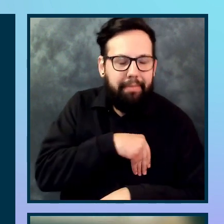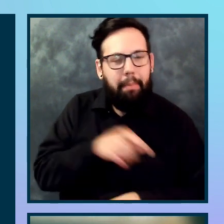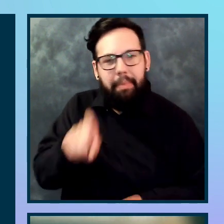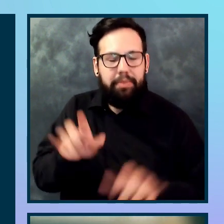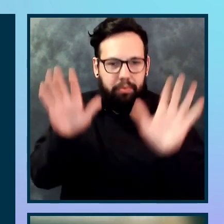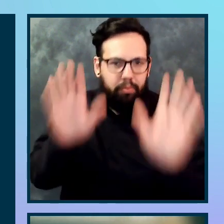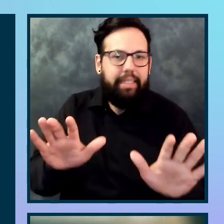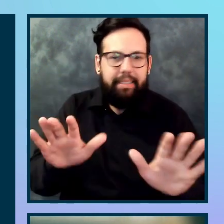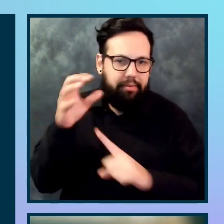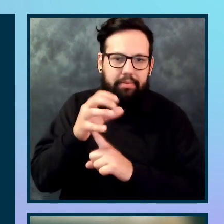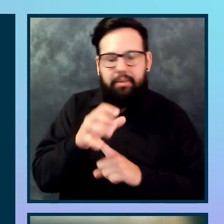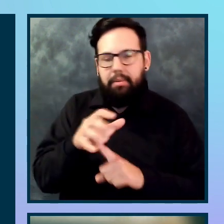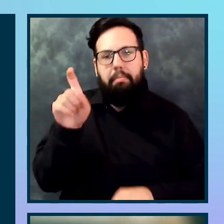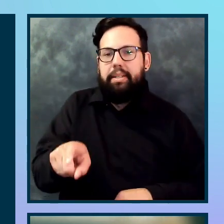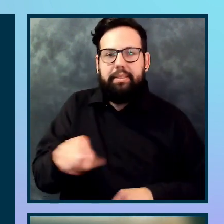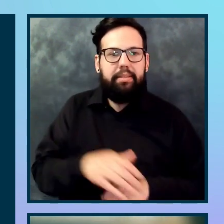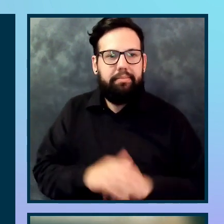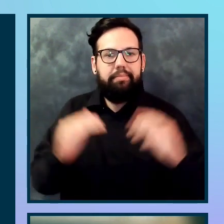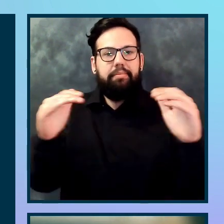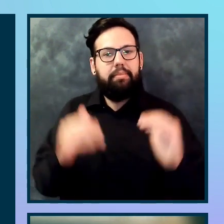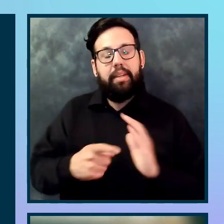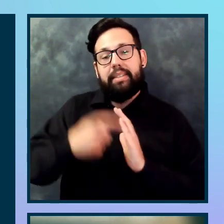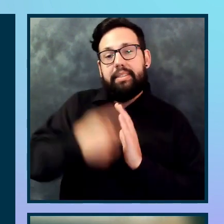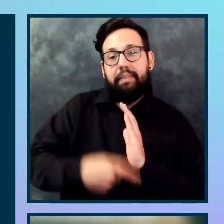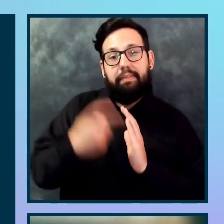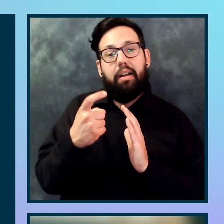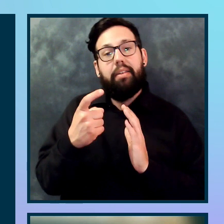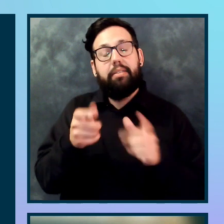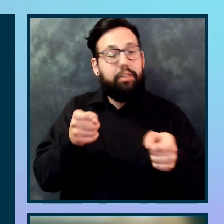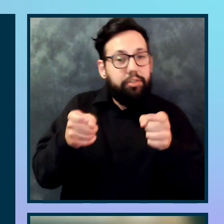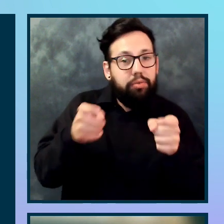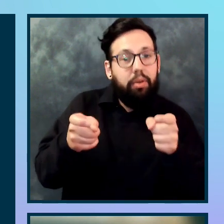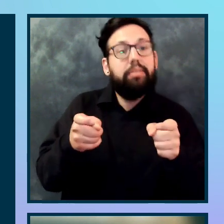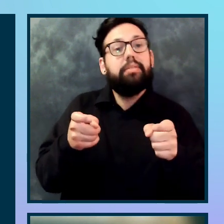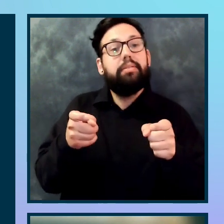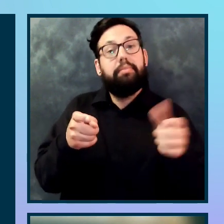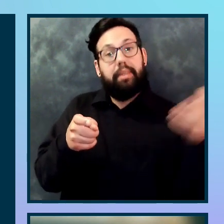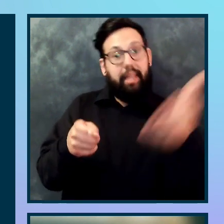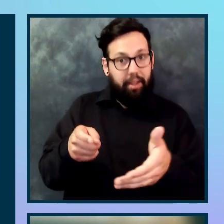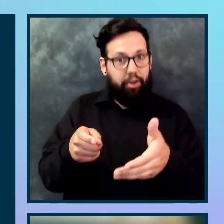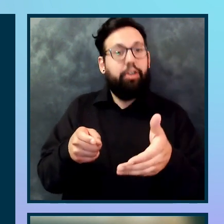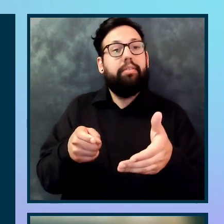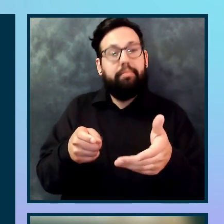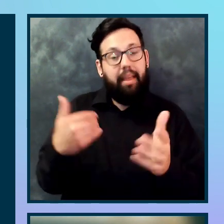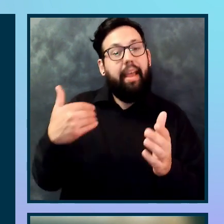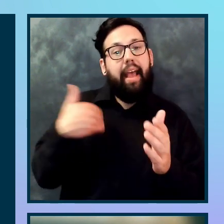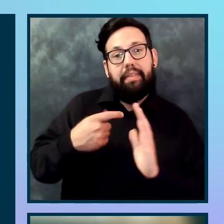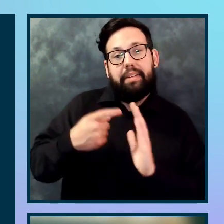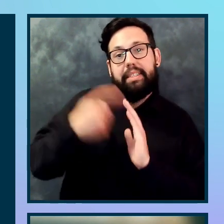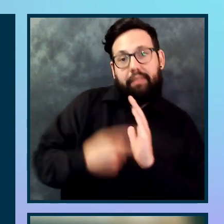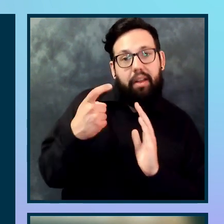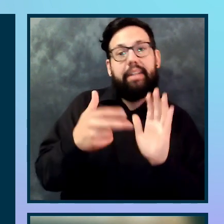great. Default elements and controls are focusable with an assistive technology. They have a default accessibility